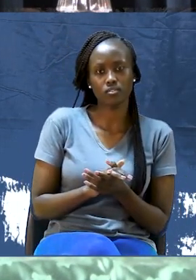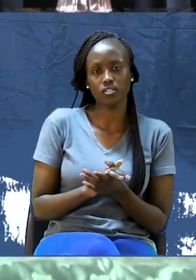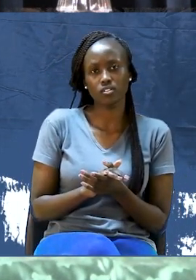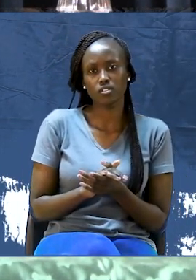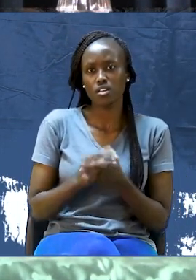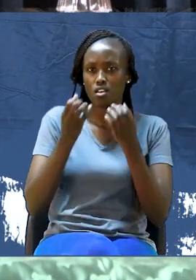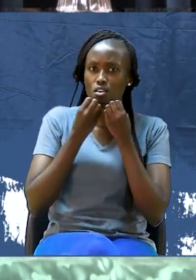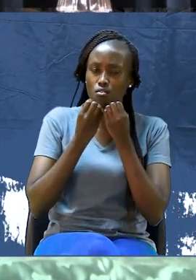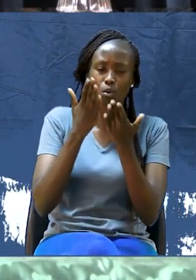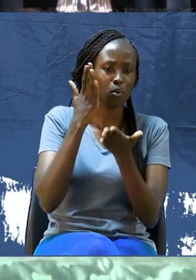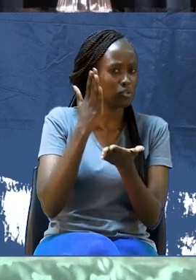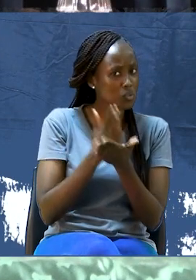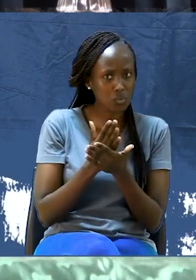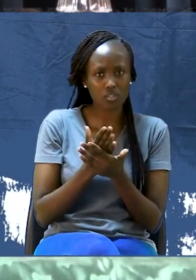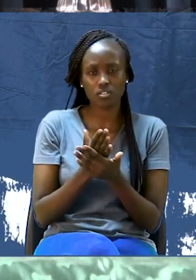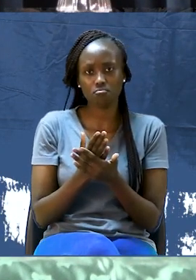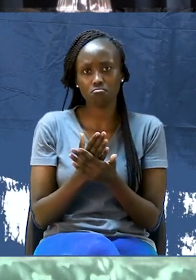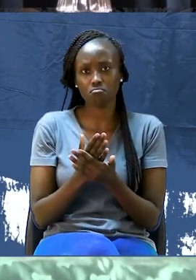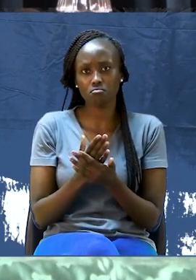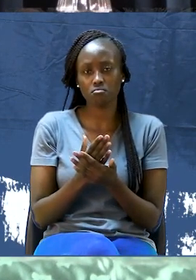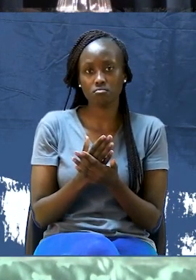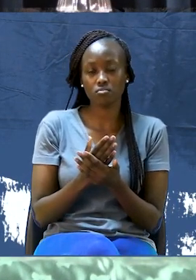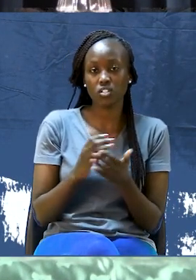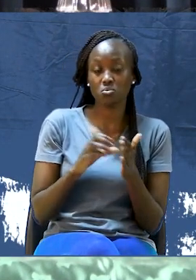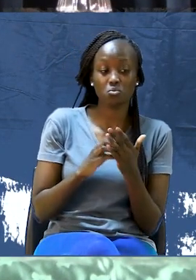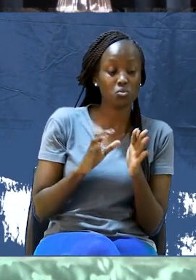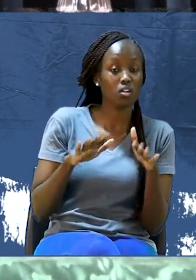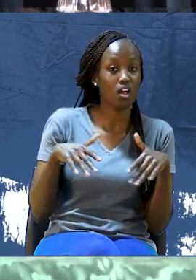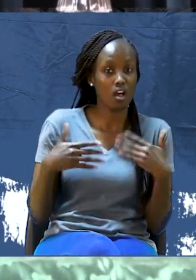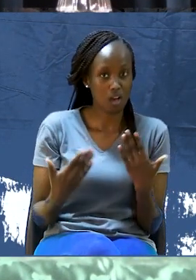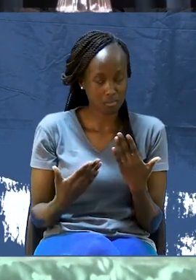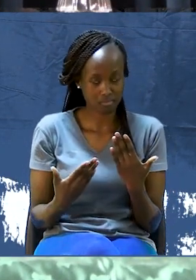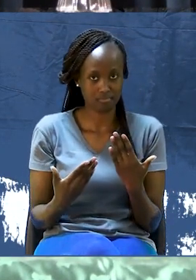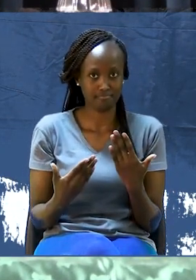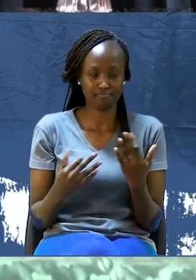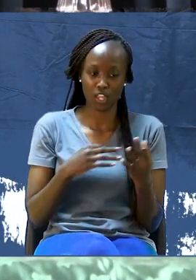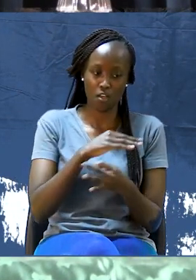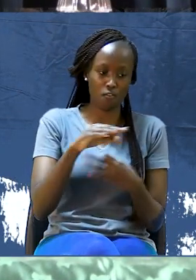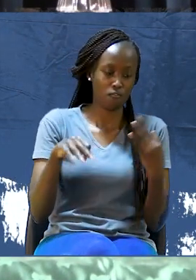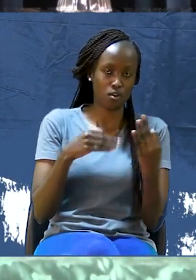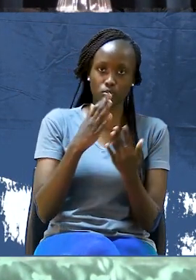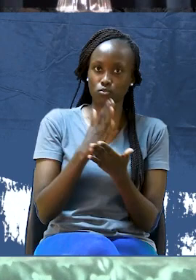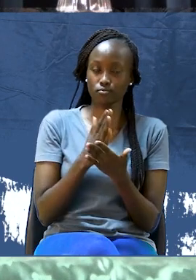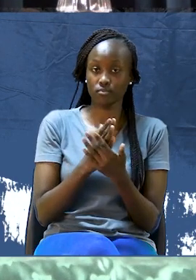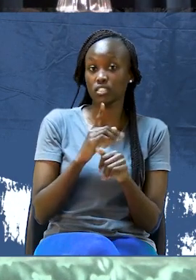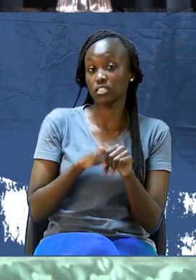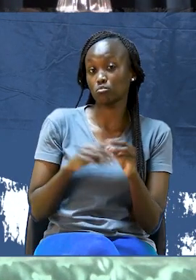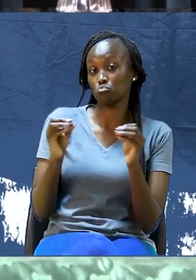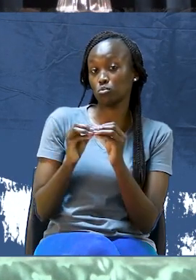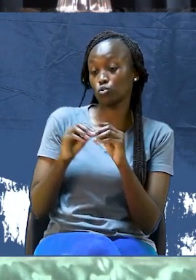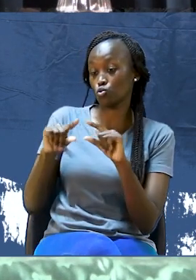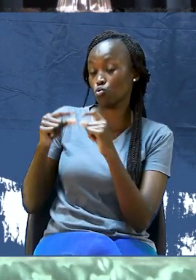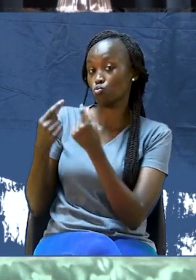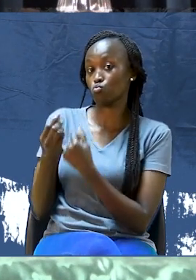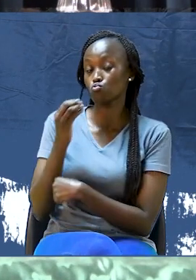real with each other. How are you doing? They shared real life with one another. When we meet in small groups to